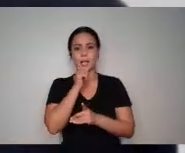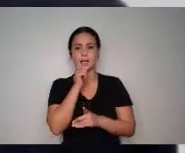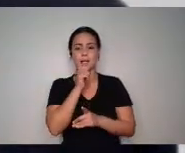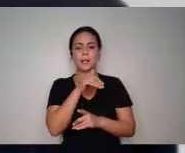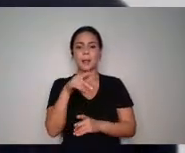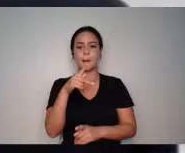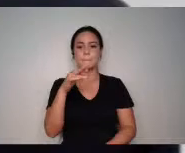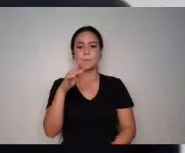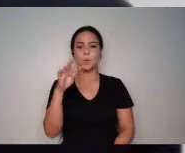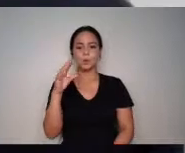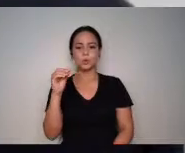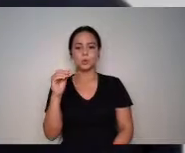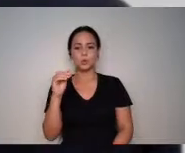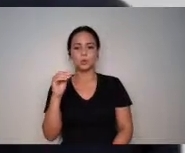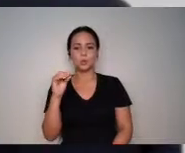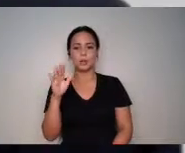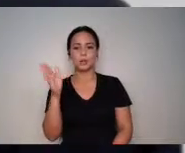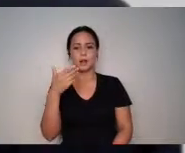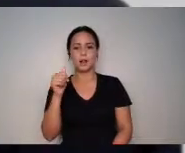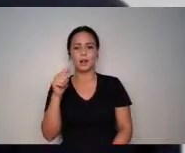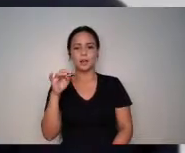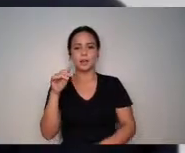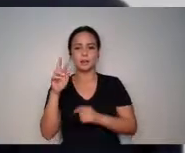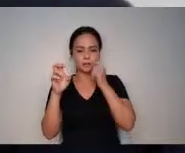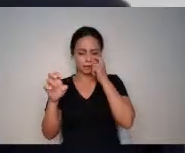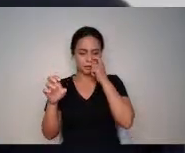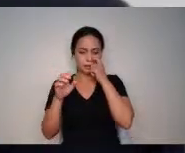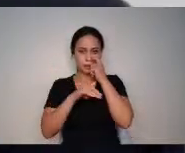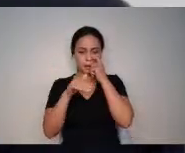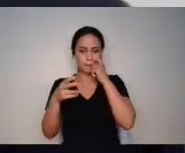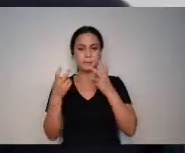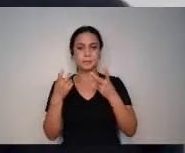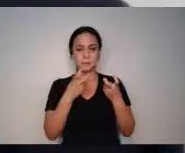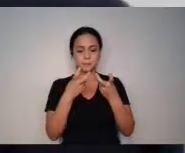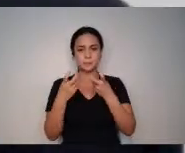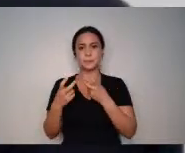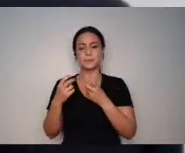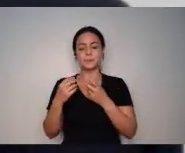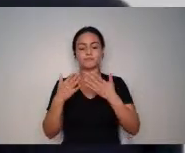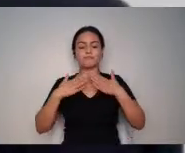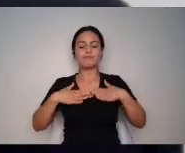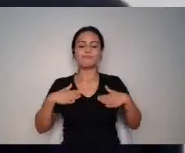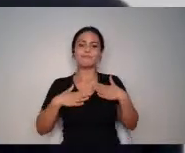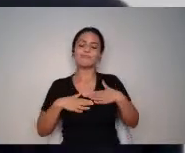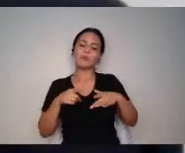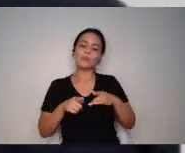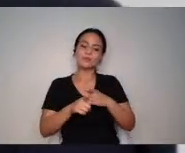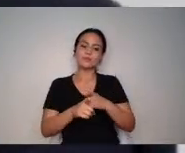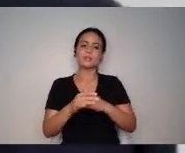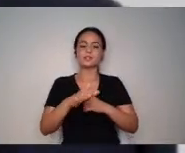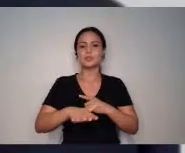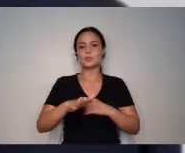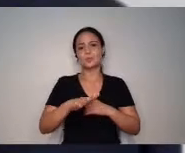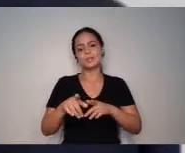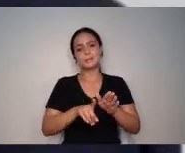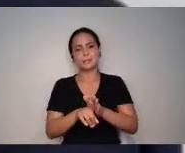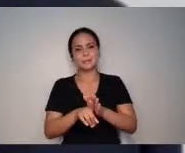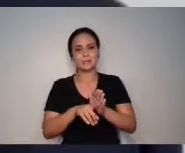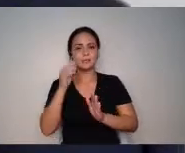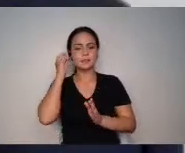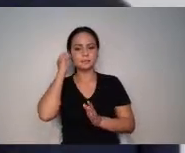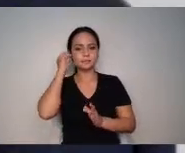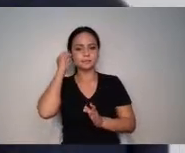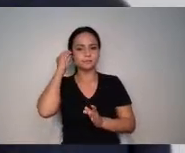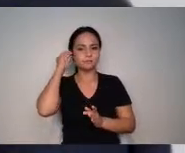Dr. Marnie Robson. We met in Porto Alegre and during the one conference, and then I